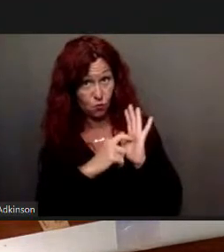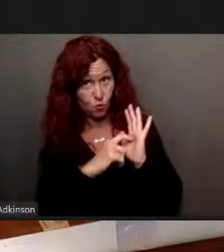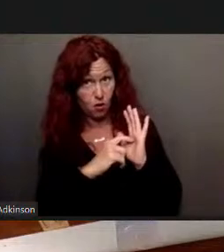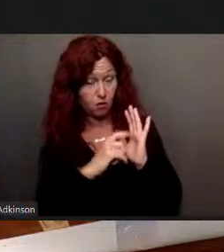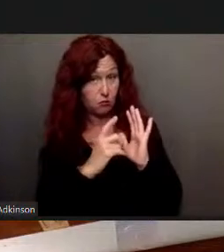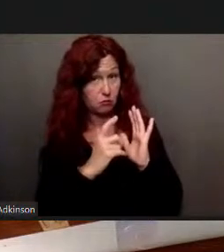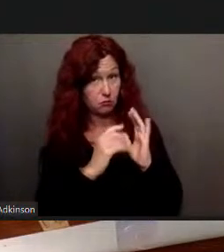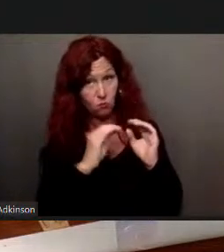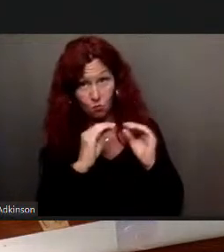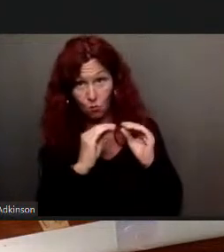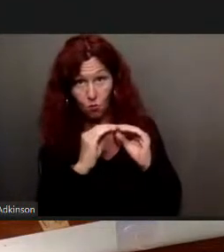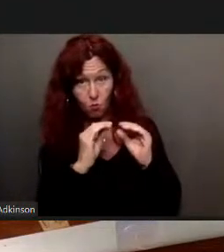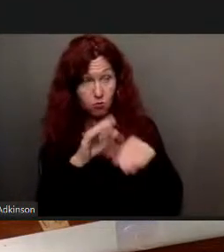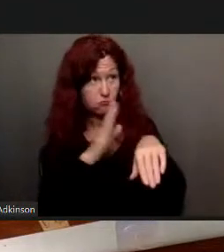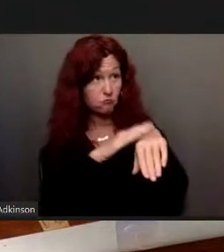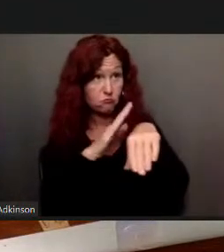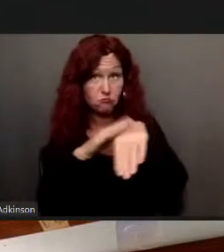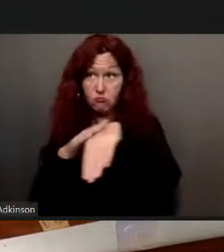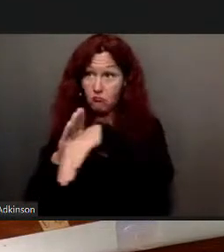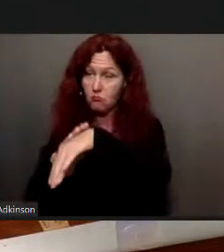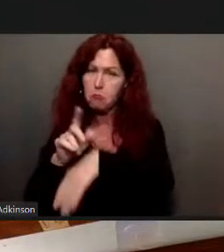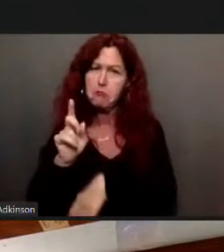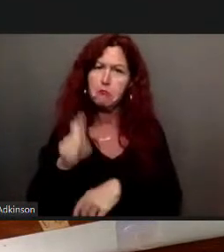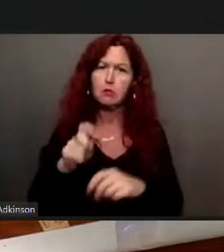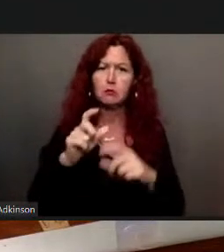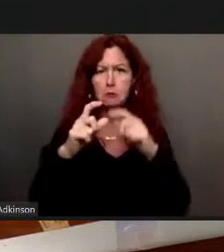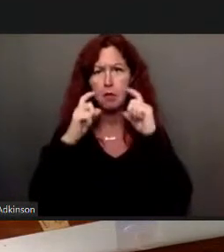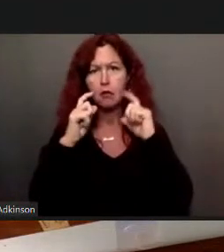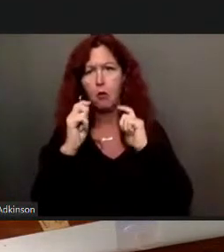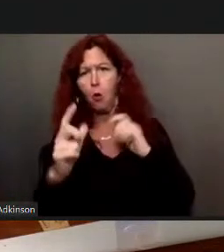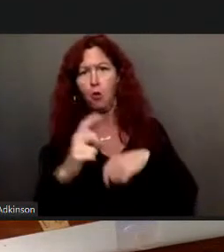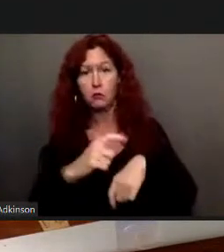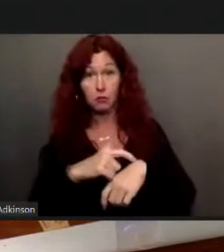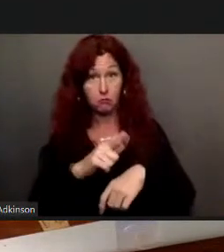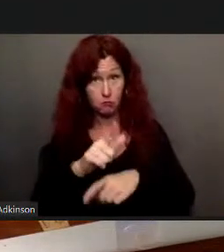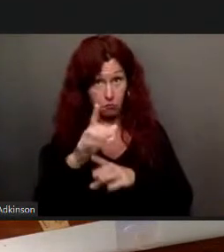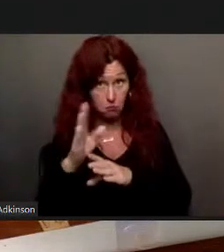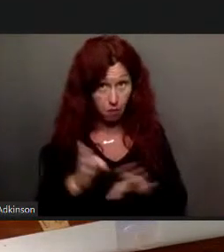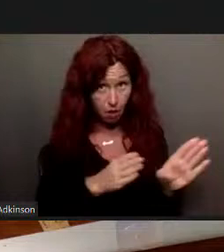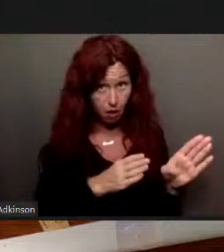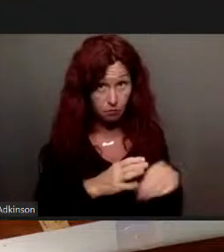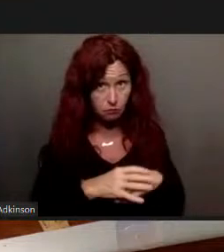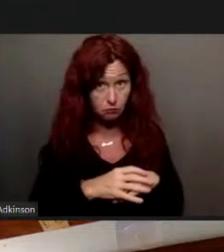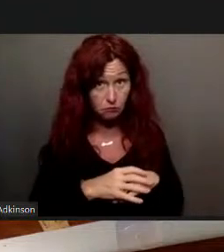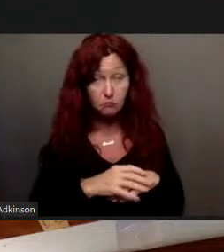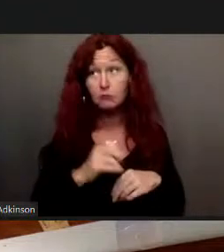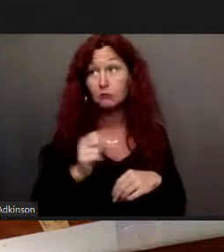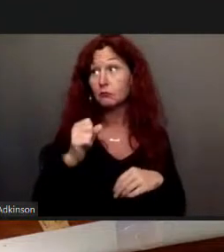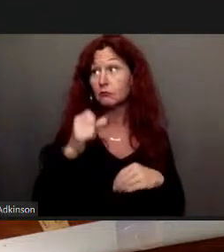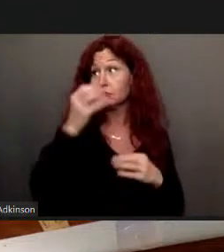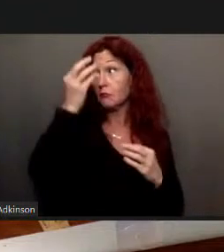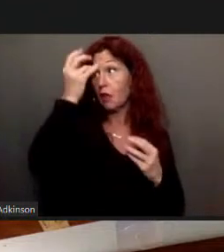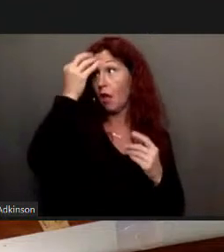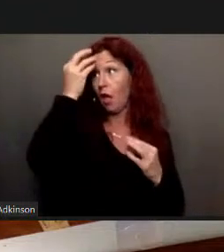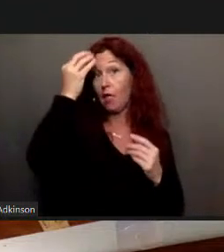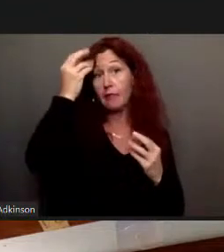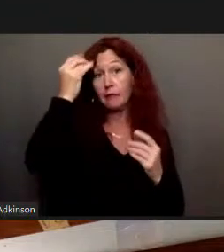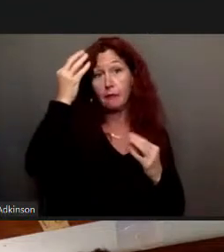to kind of simplify it for folks, similar to what you've seen in some cities? We considered it. I considered it yesterday.